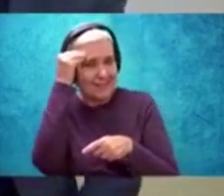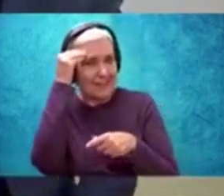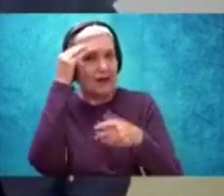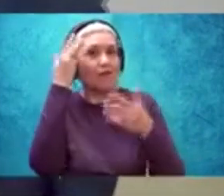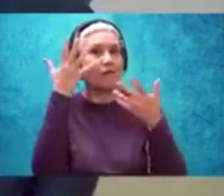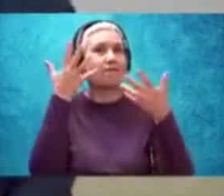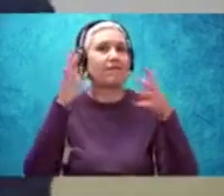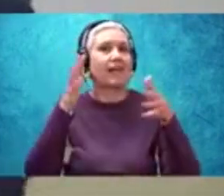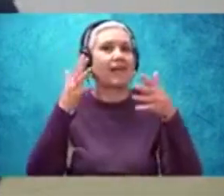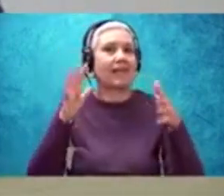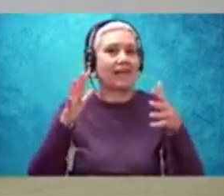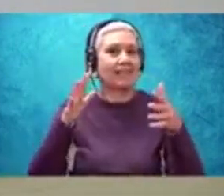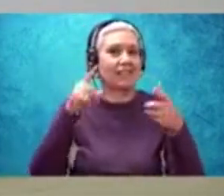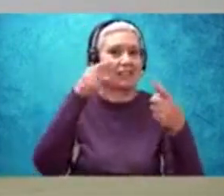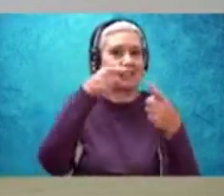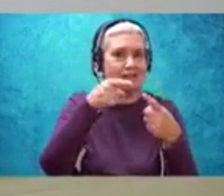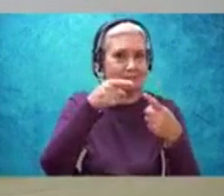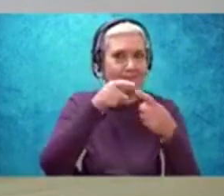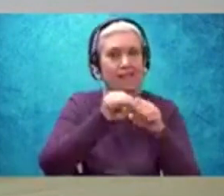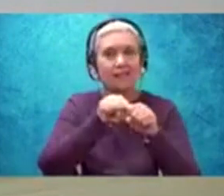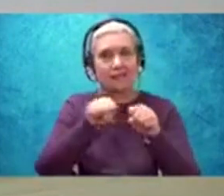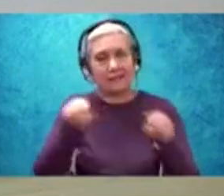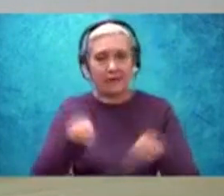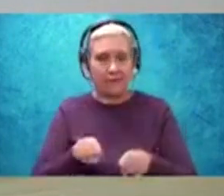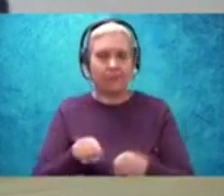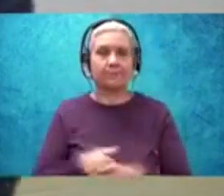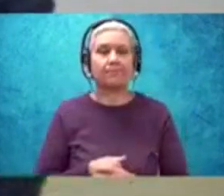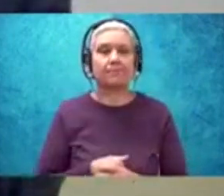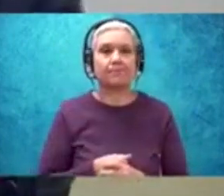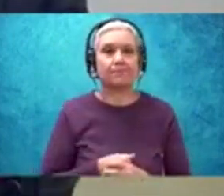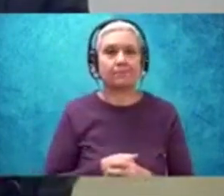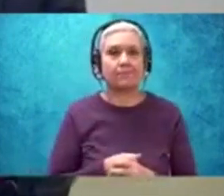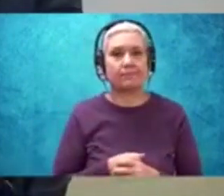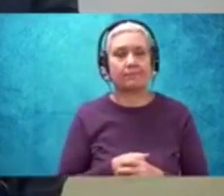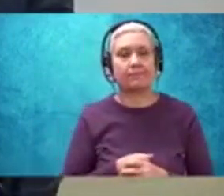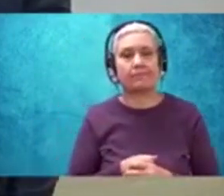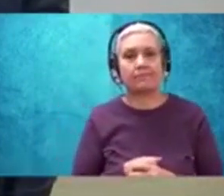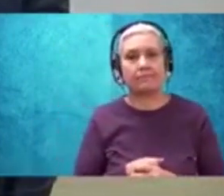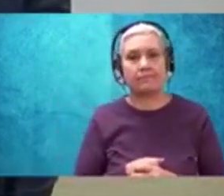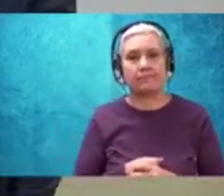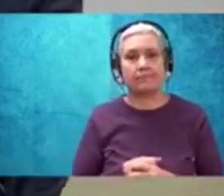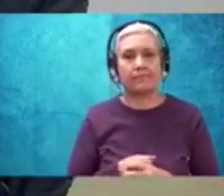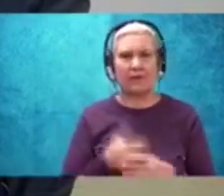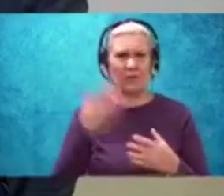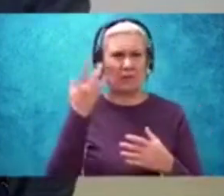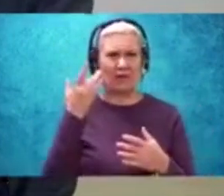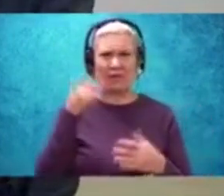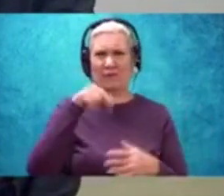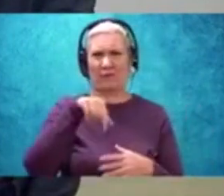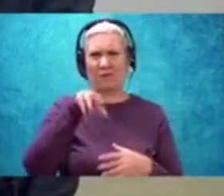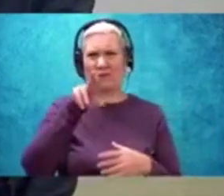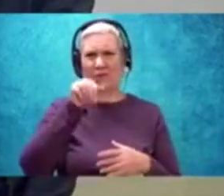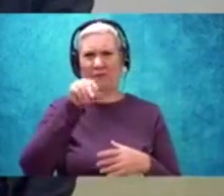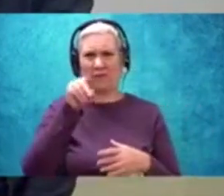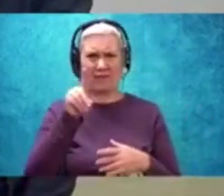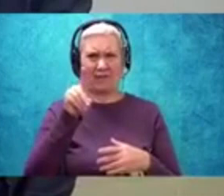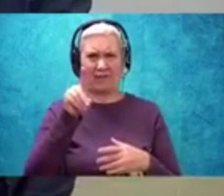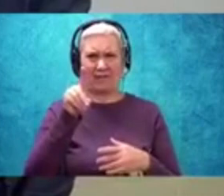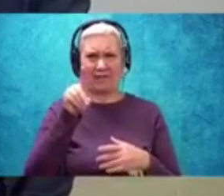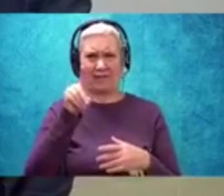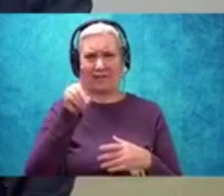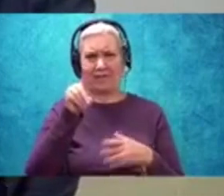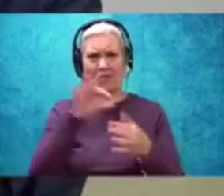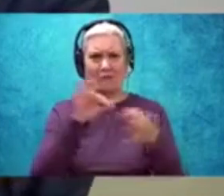rest of our standard. Why is it important that we looked at equations today, specifically quadratic equations, that are set equal to